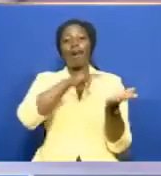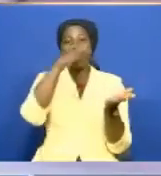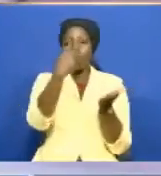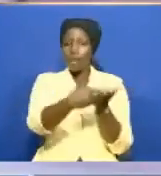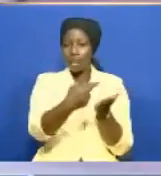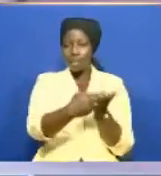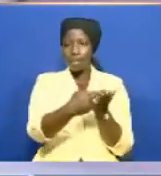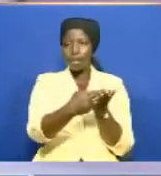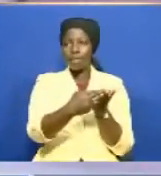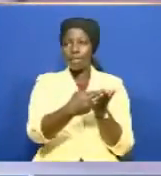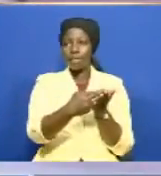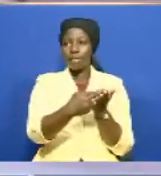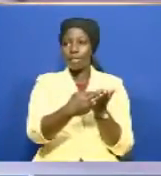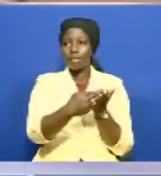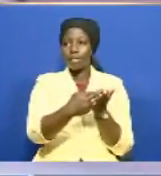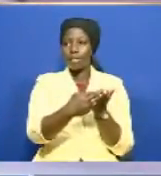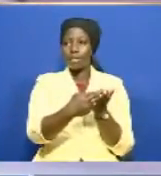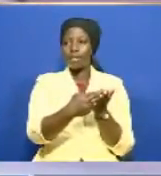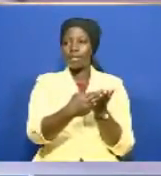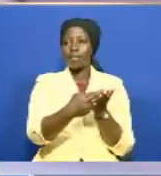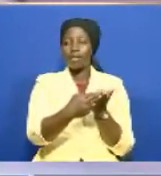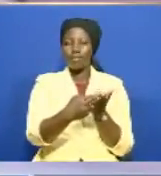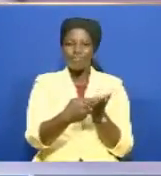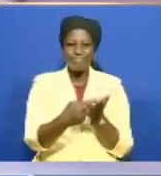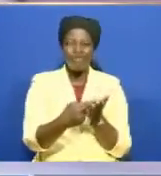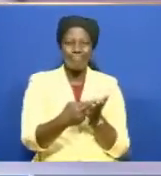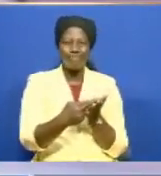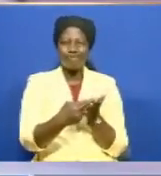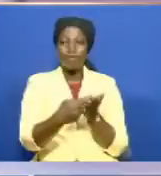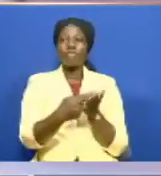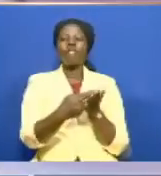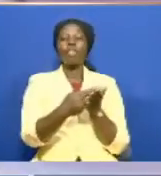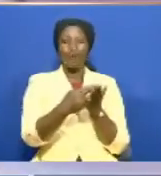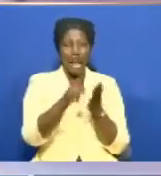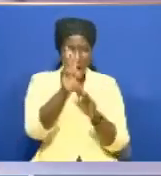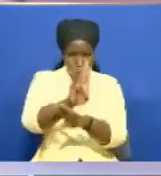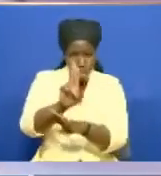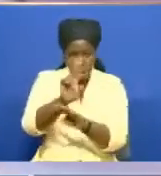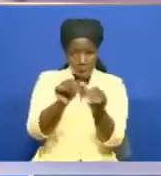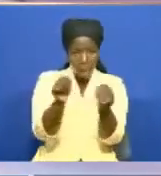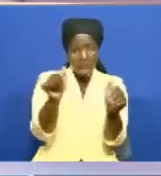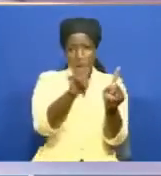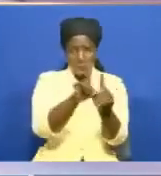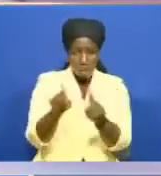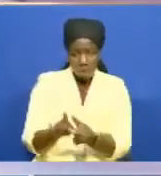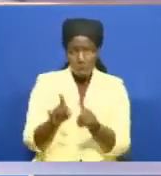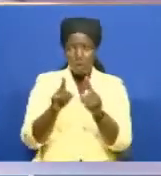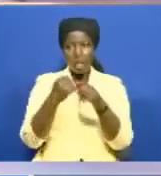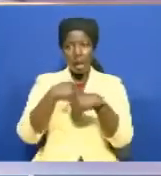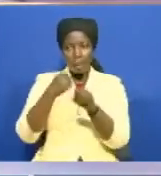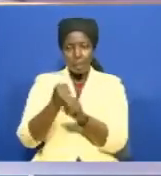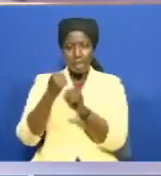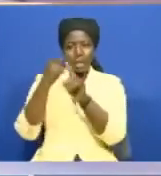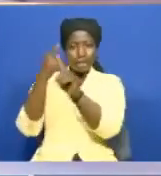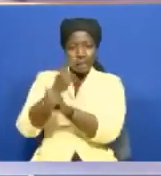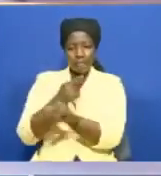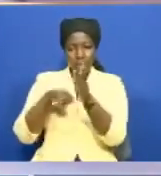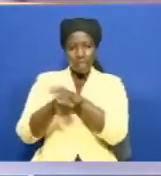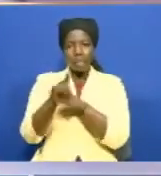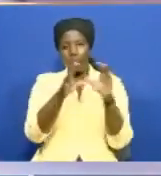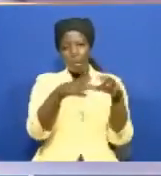we allot go to the right purpose, and that they are able to make a difference in our